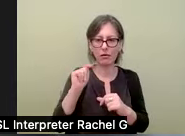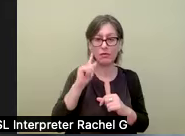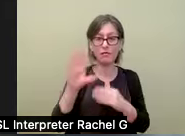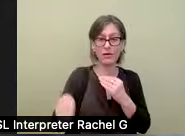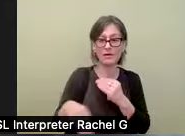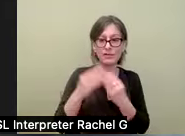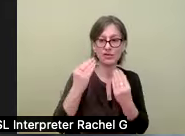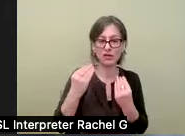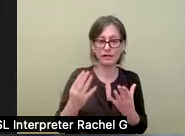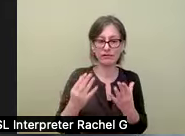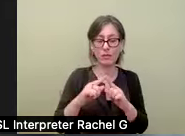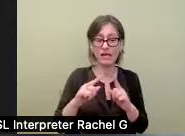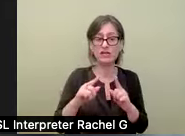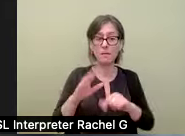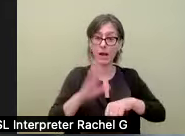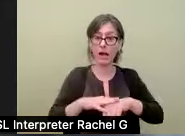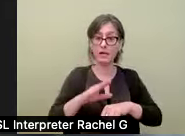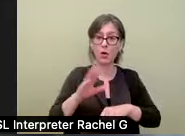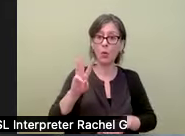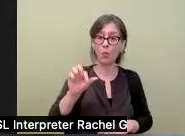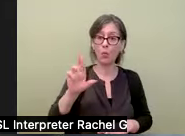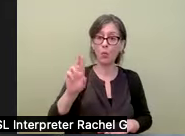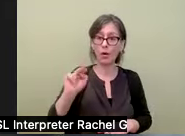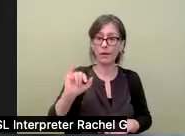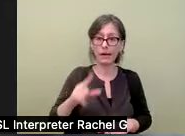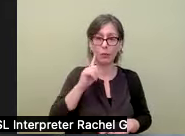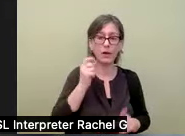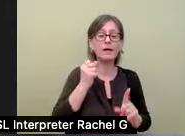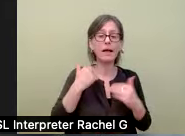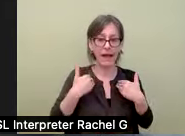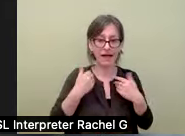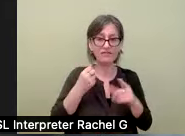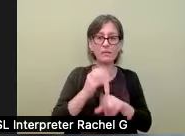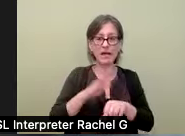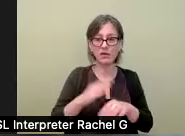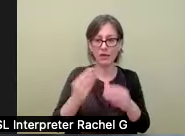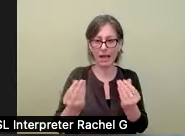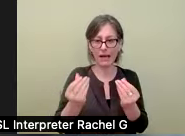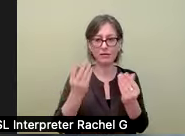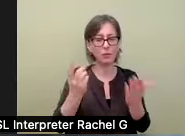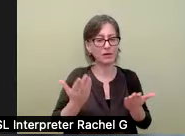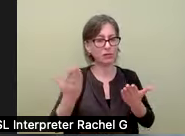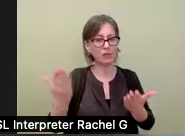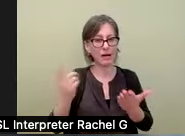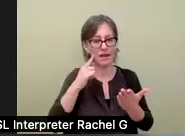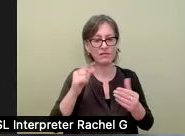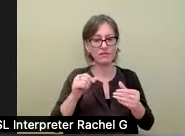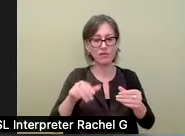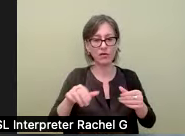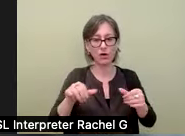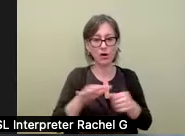information. But the warnings will have impacts on land, and so we will recommend for our local officials to